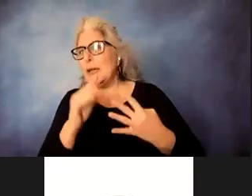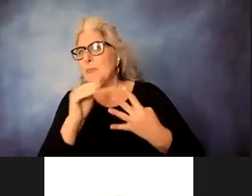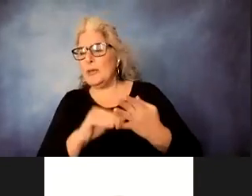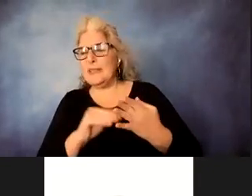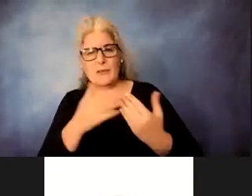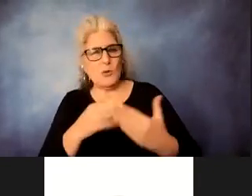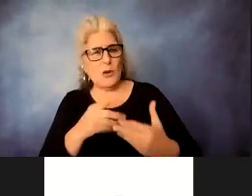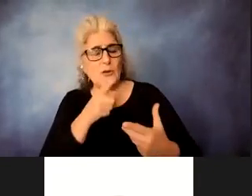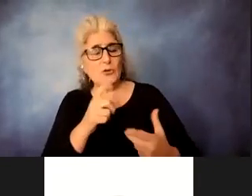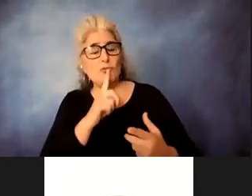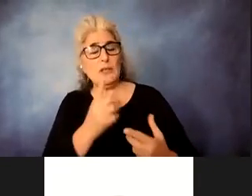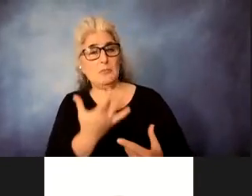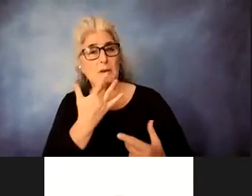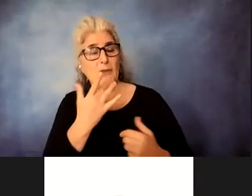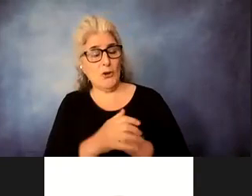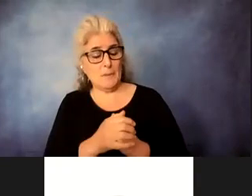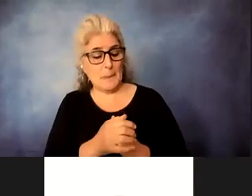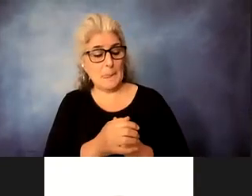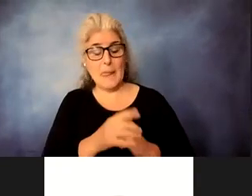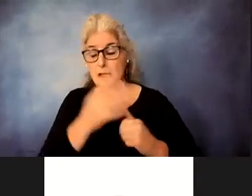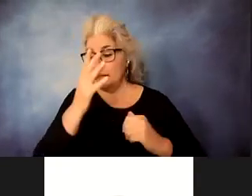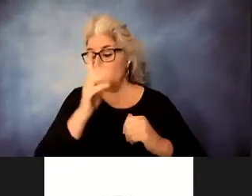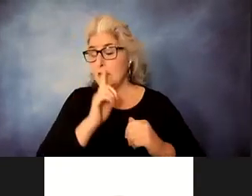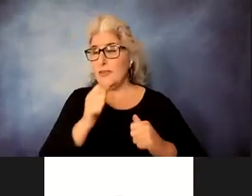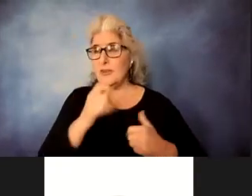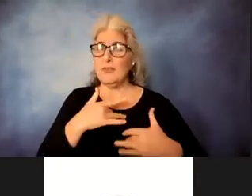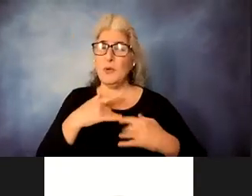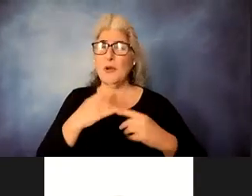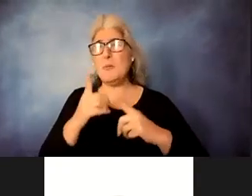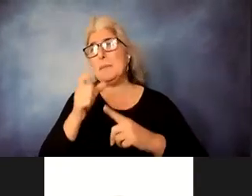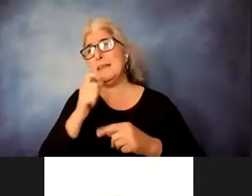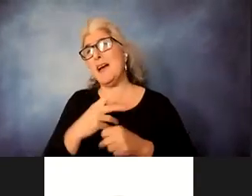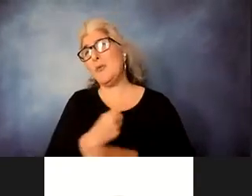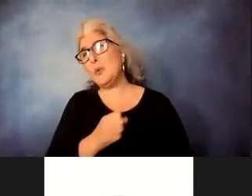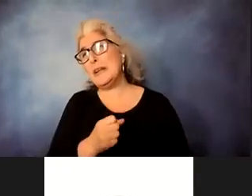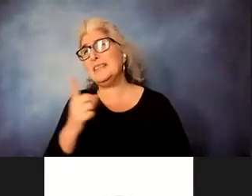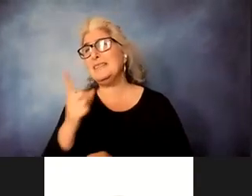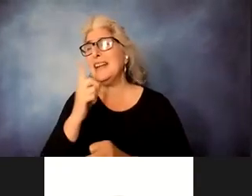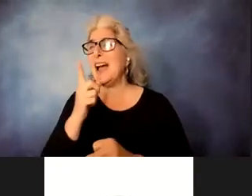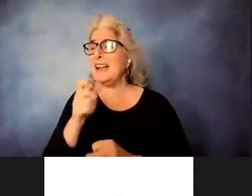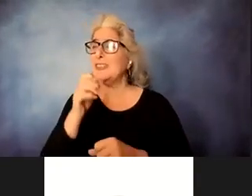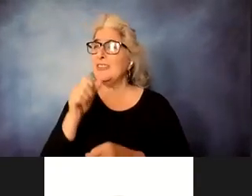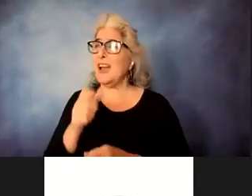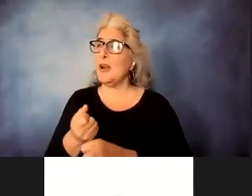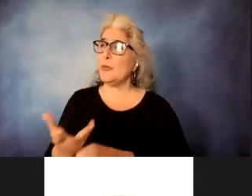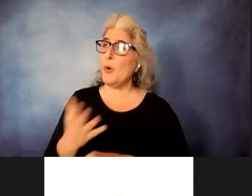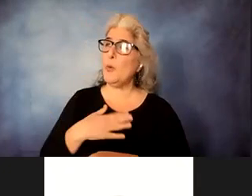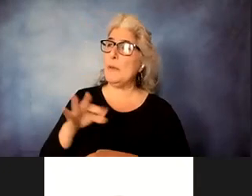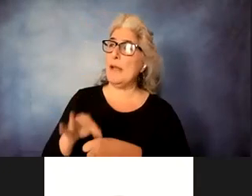and the one that's most electable. They can vote for their favorite candidate first, their second favorite candidate second, their third favorite candidate